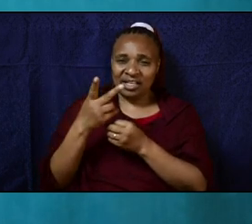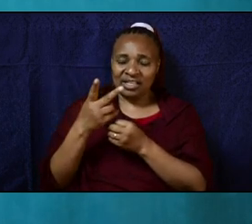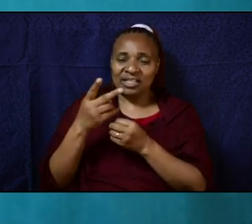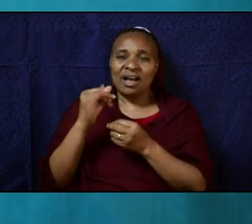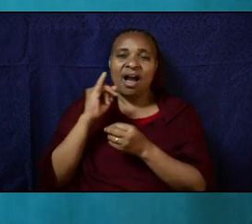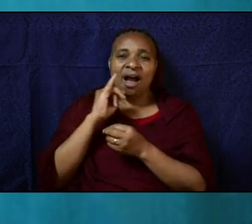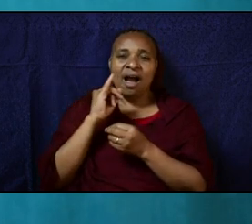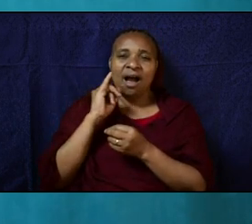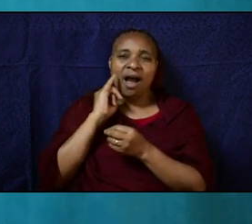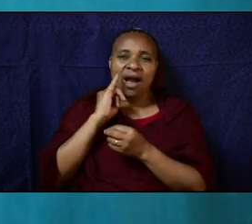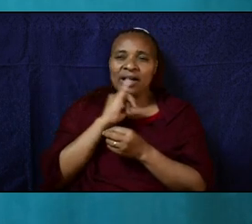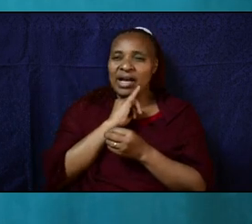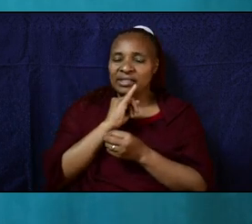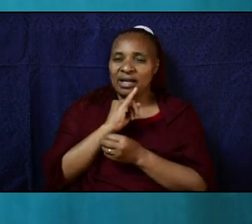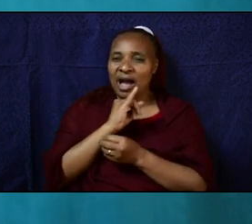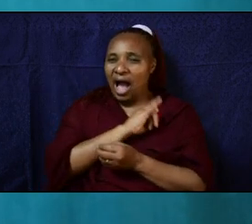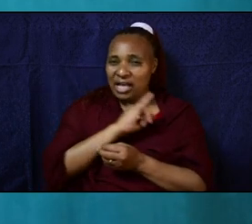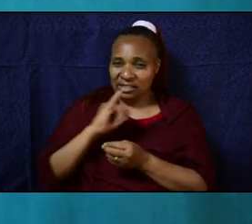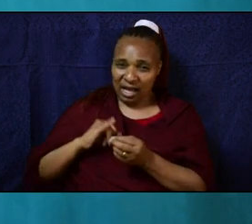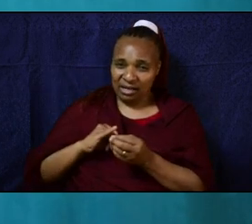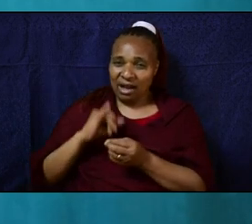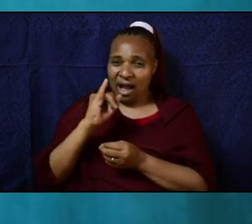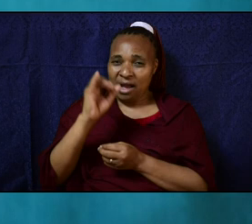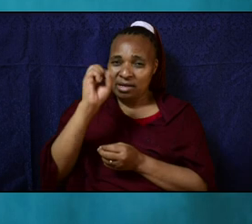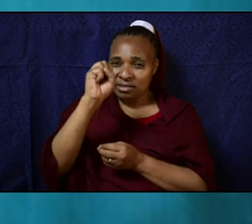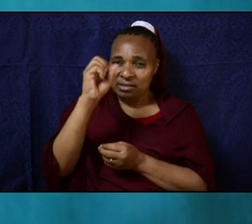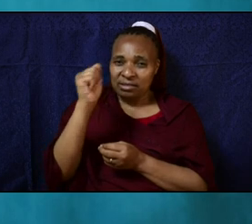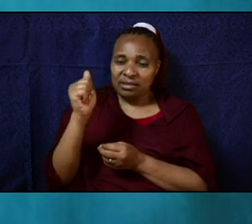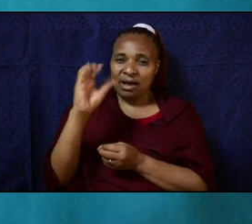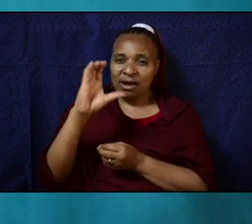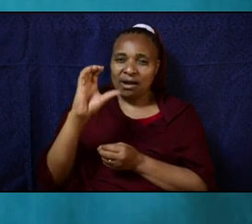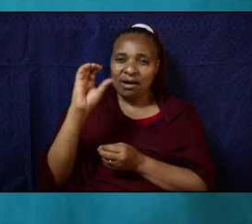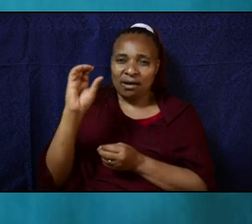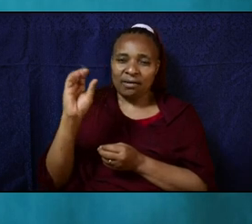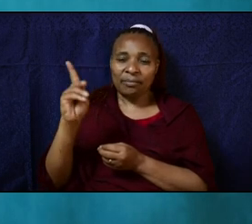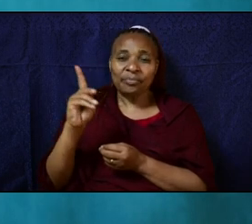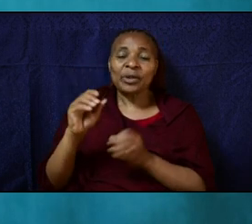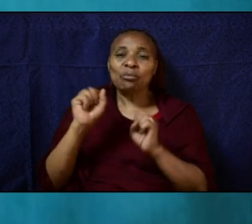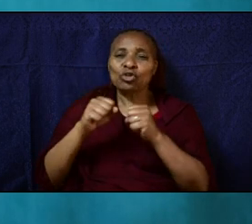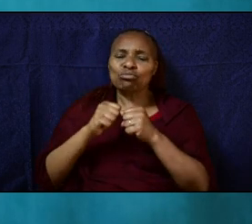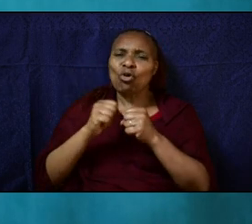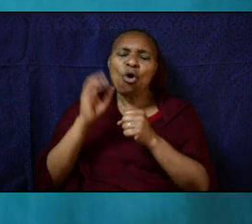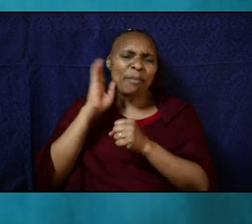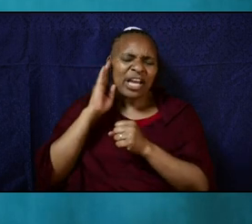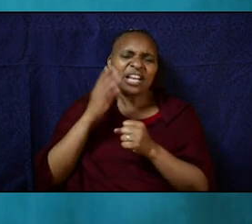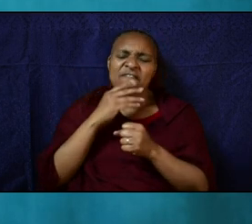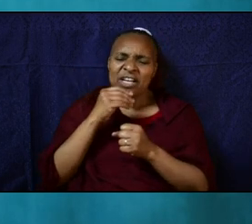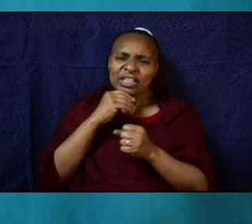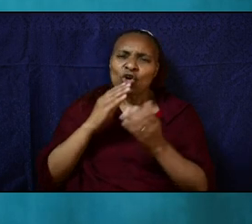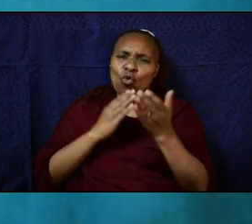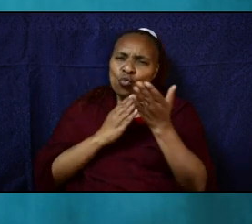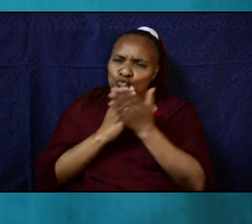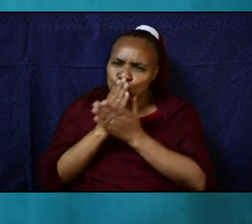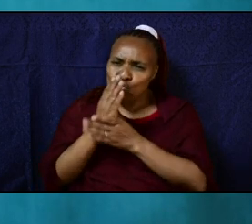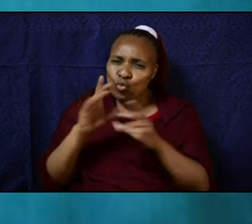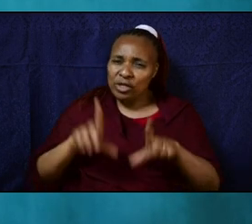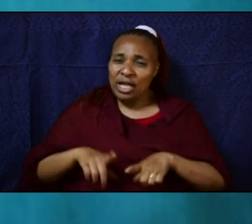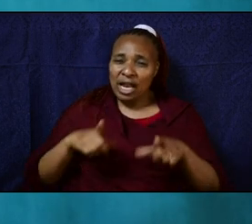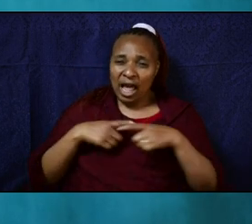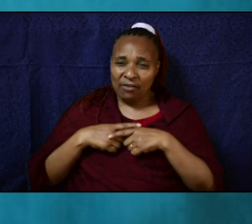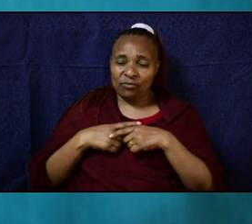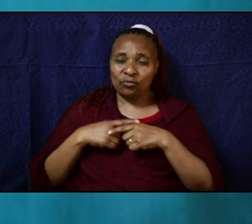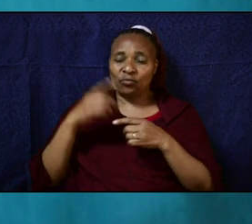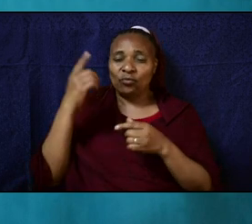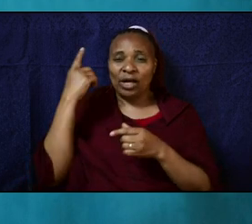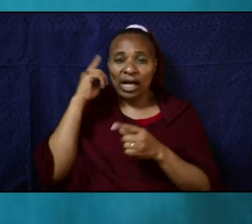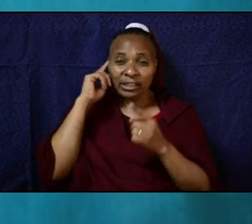Isaac. He obeyed his father throughout his life, and also when his father chose a wife for him.